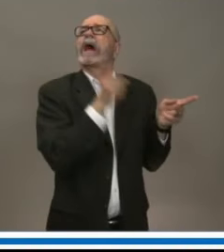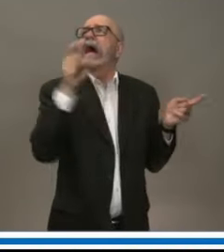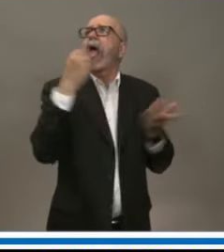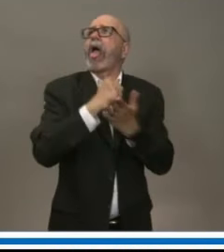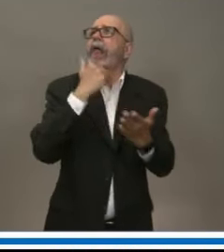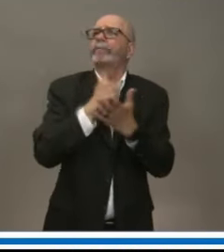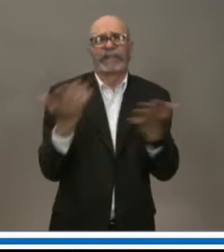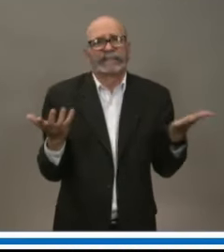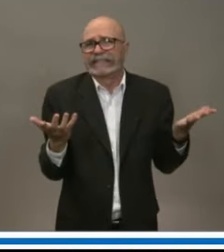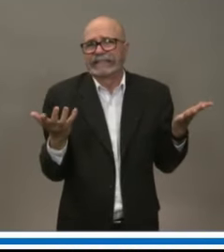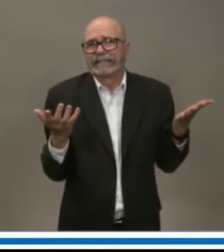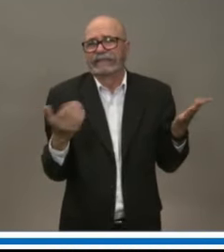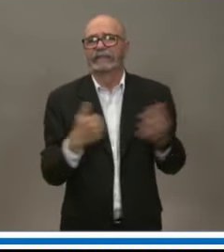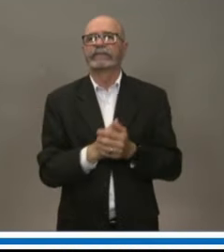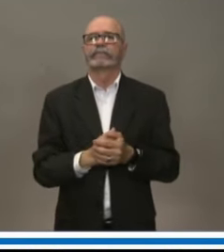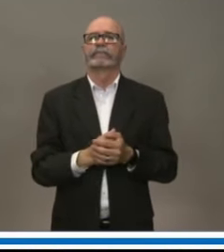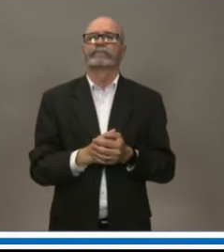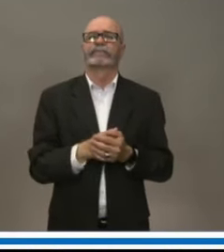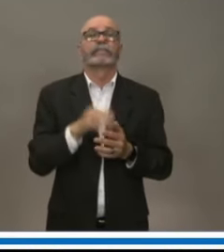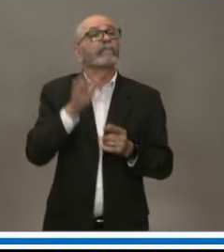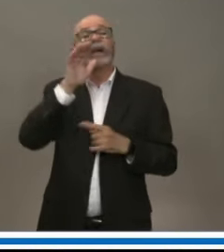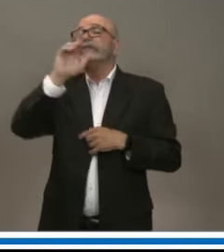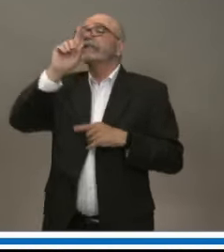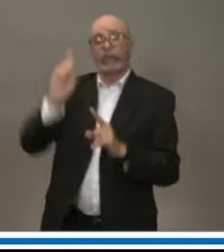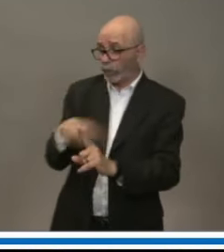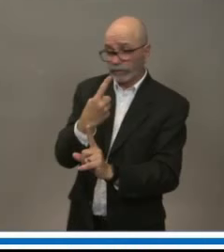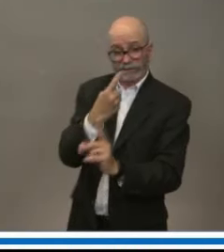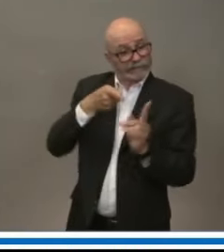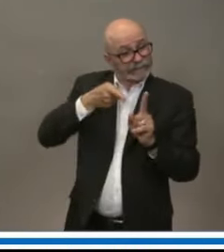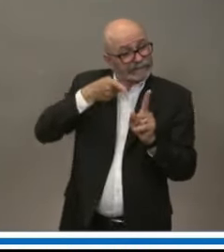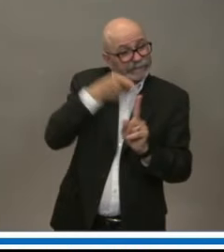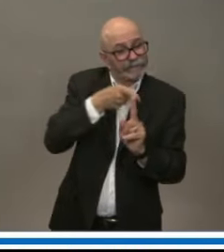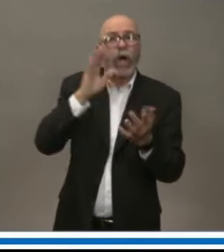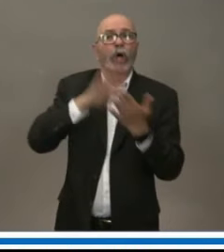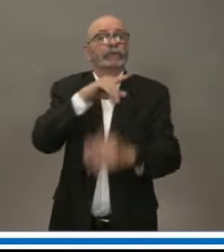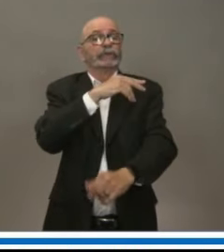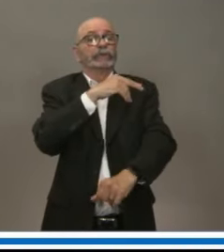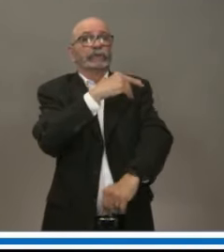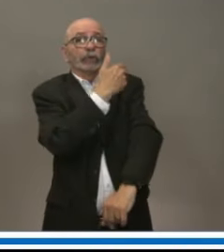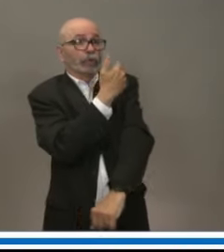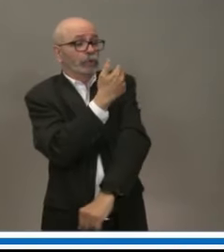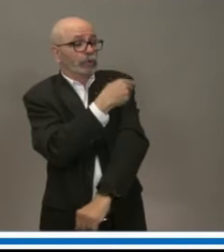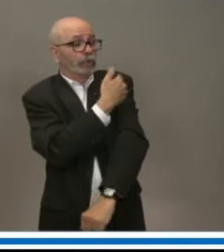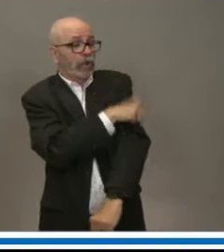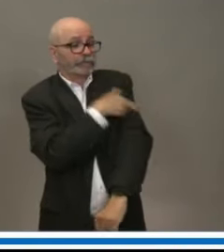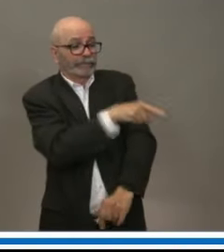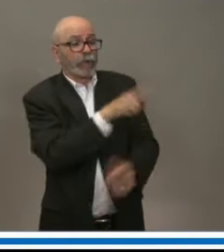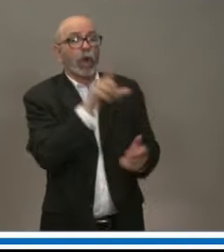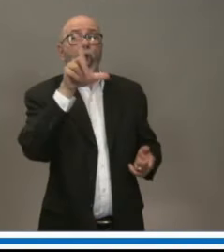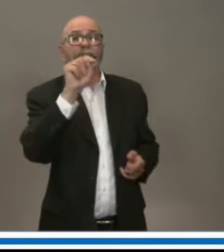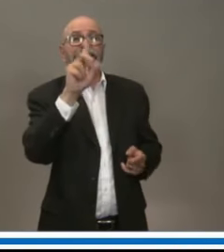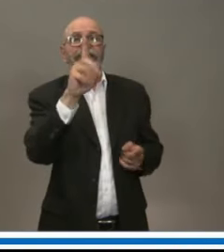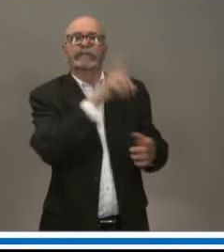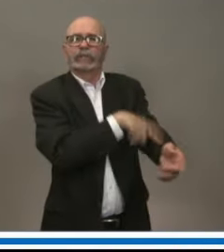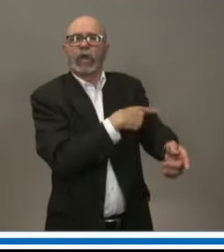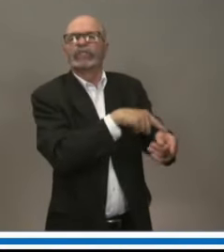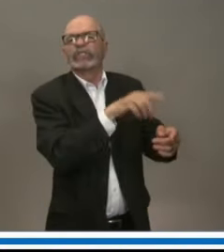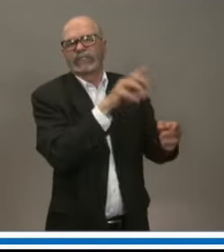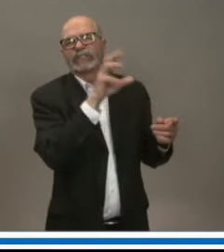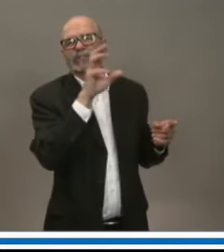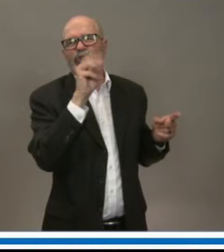only directly with long-term care facilities. We have primary health care facilities where we're looking at how do we best deploy our